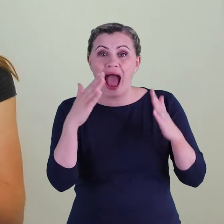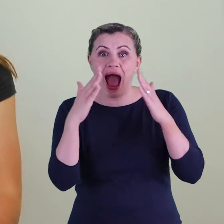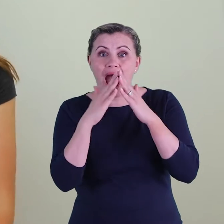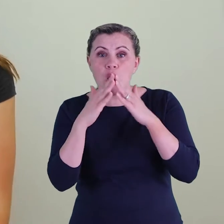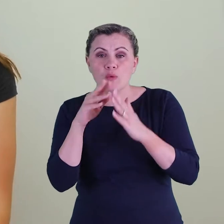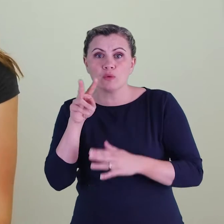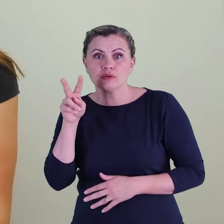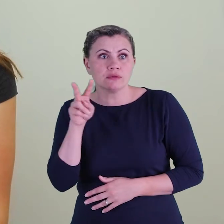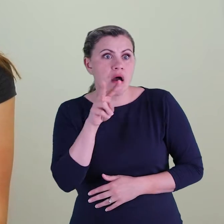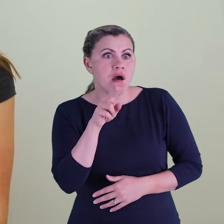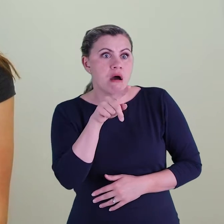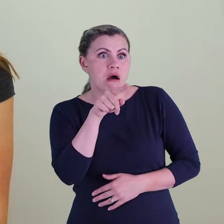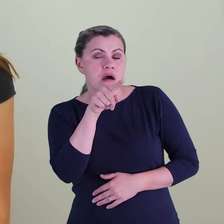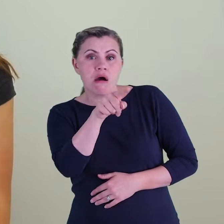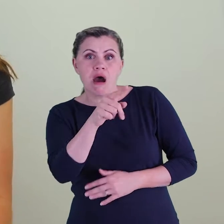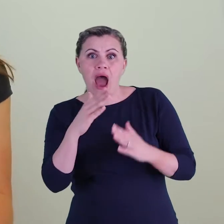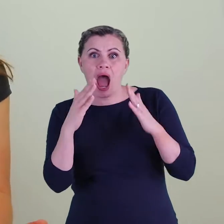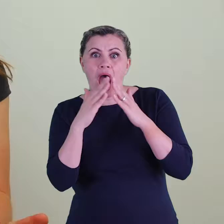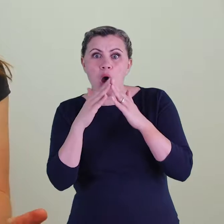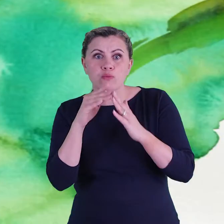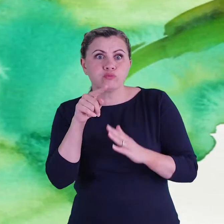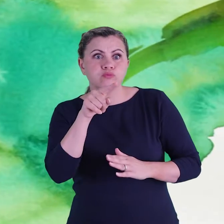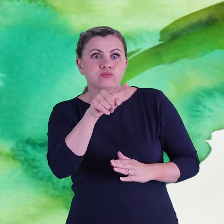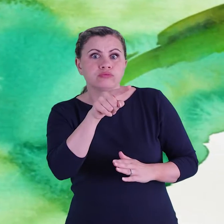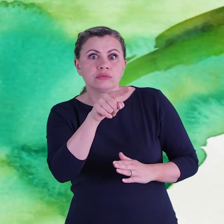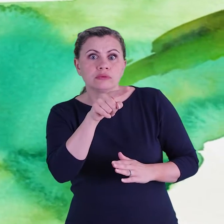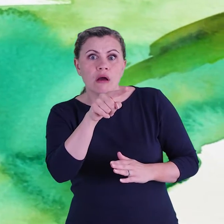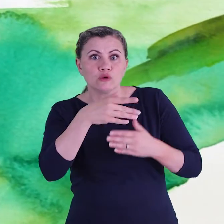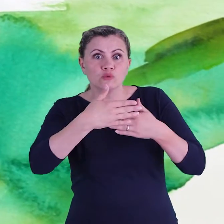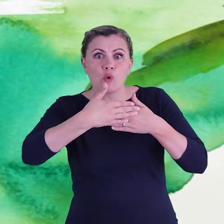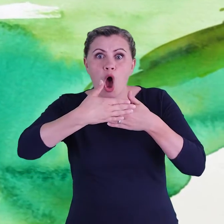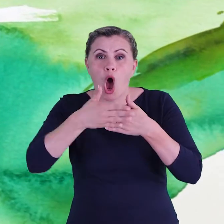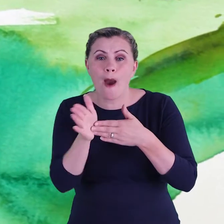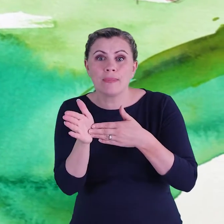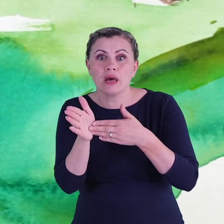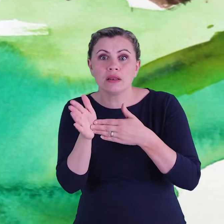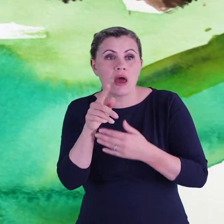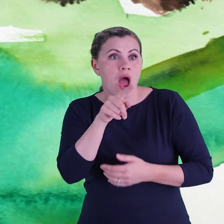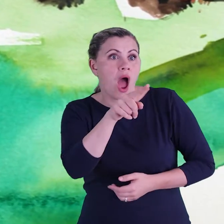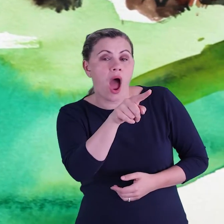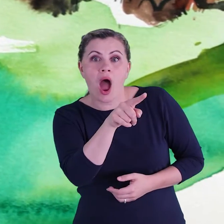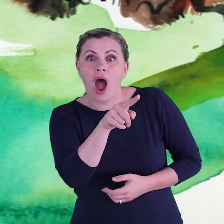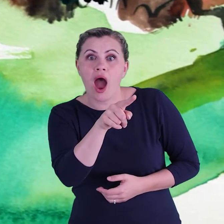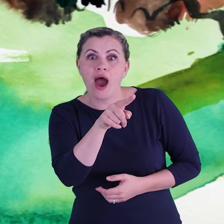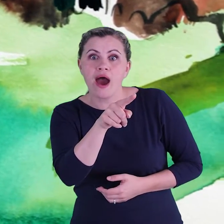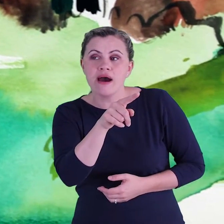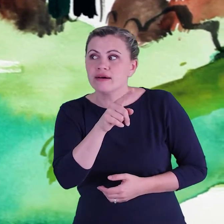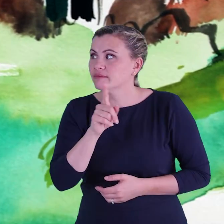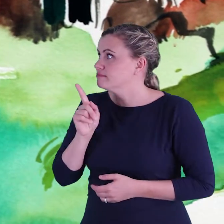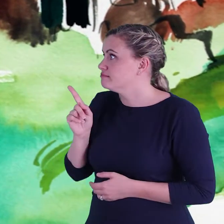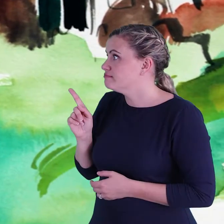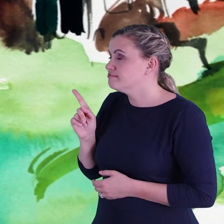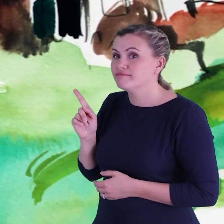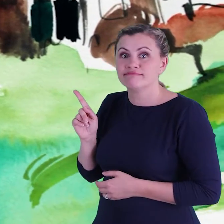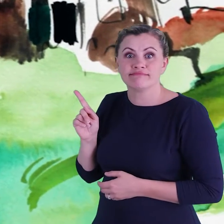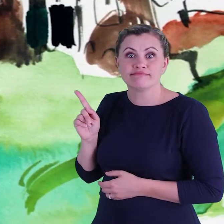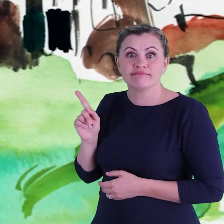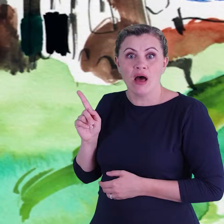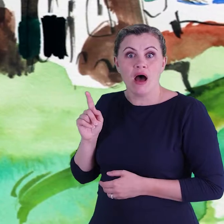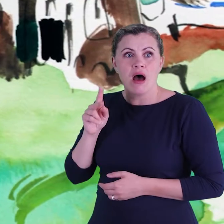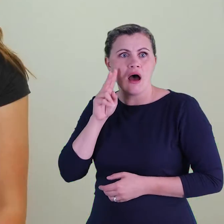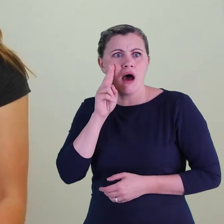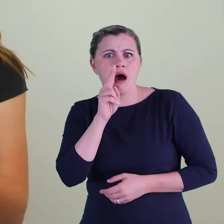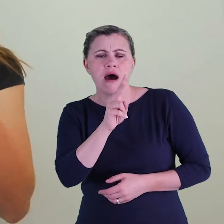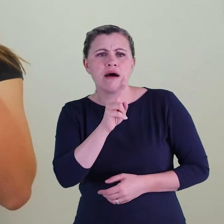She was ready to go home when suddenly she spied the bear's little cottage with its door open